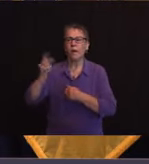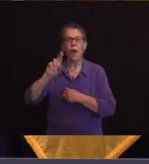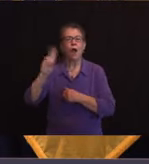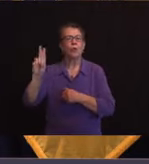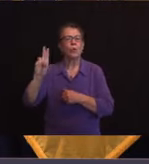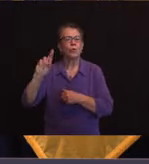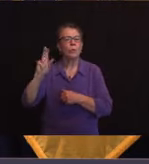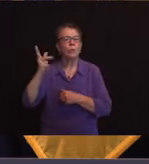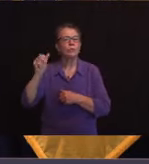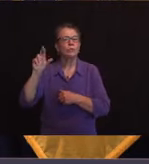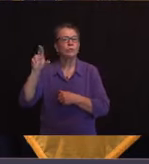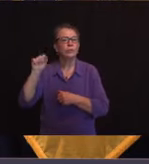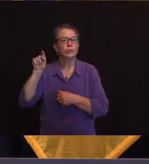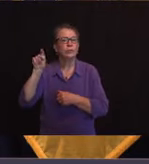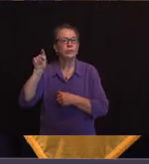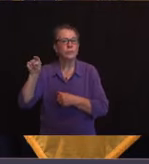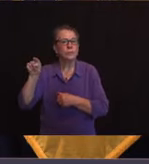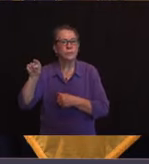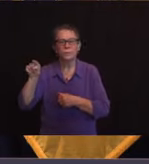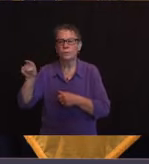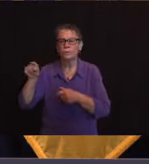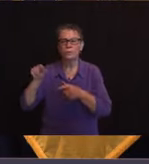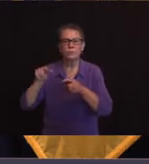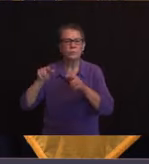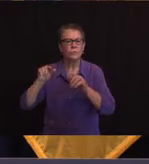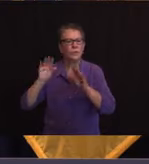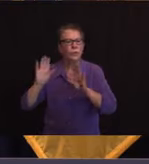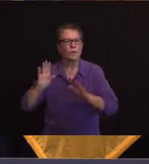board, giving him input and his team.